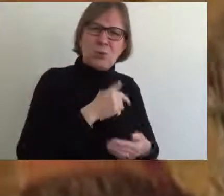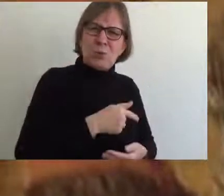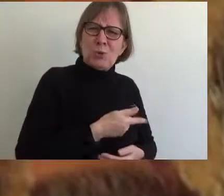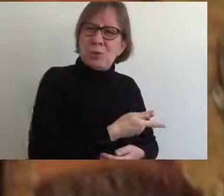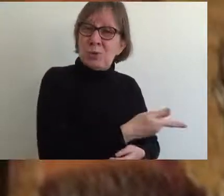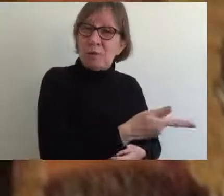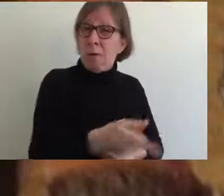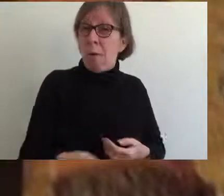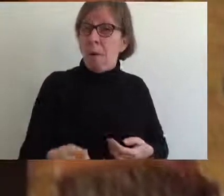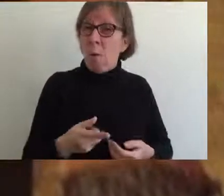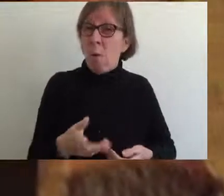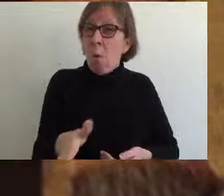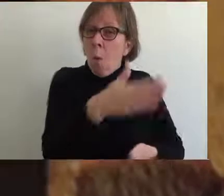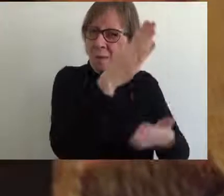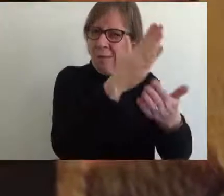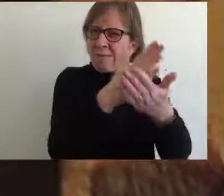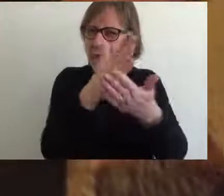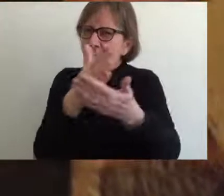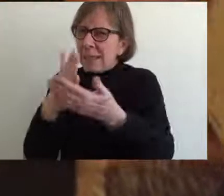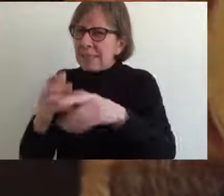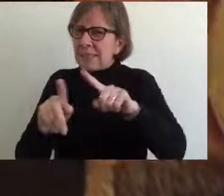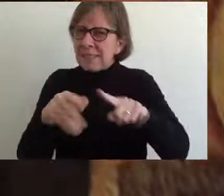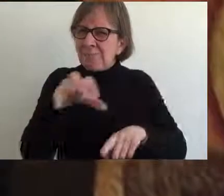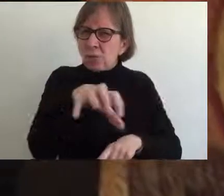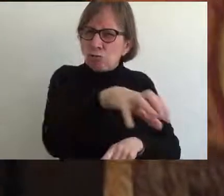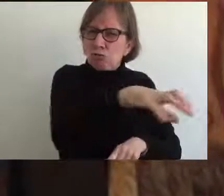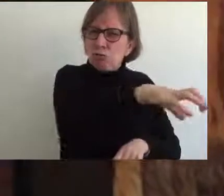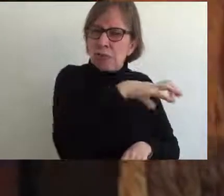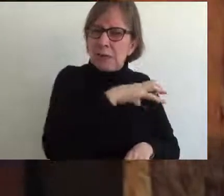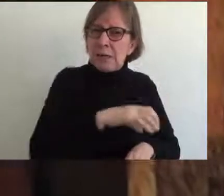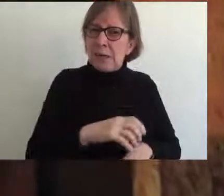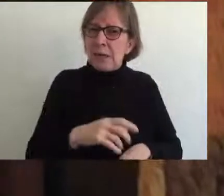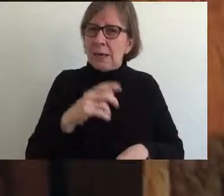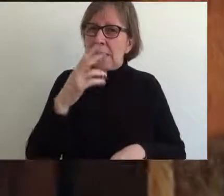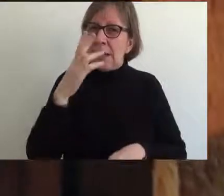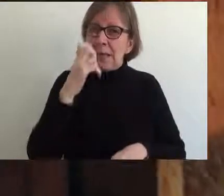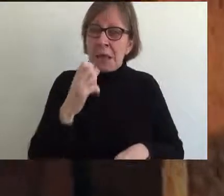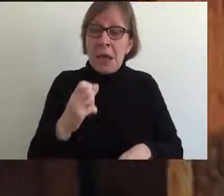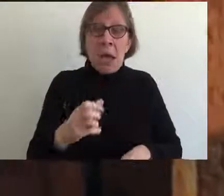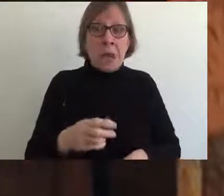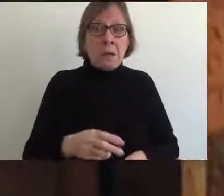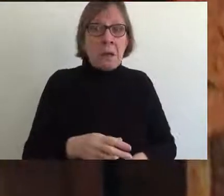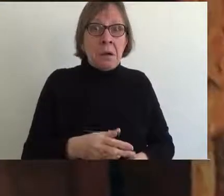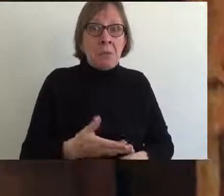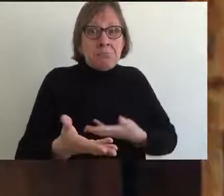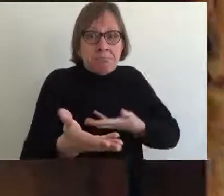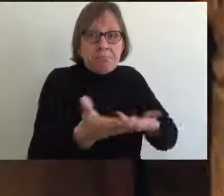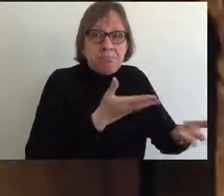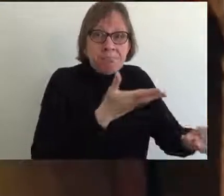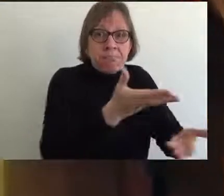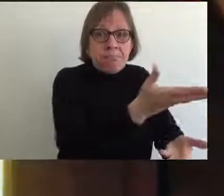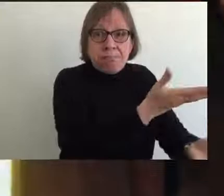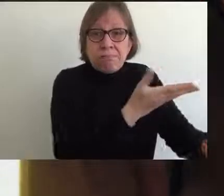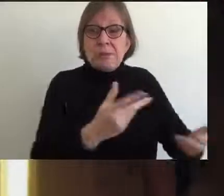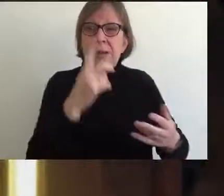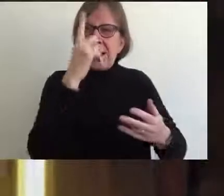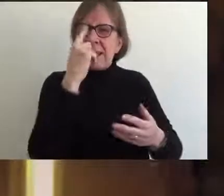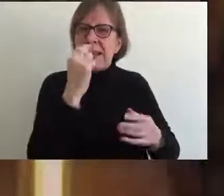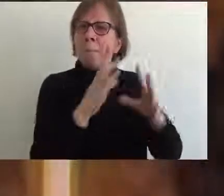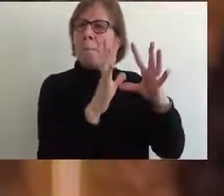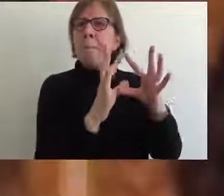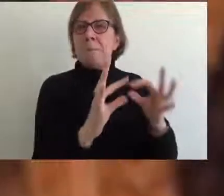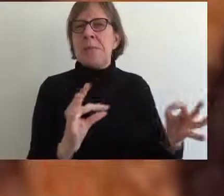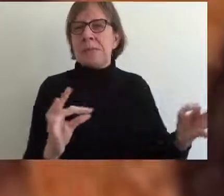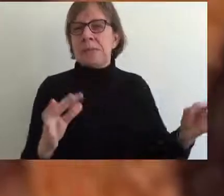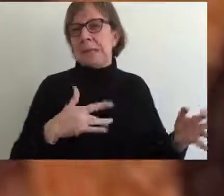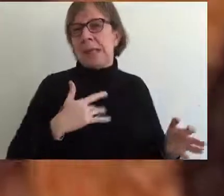world so that believers of all faiths in every country may be able to listen to each other and live in